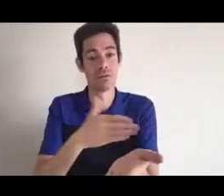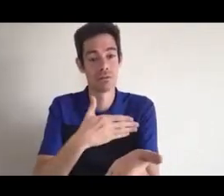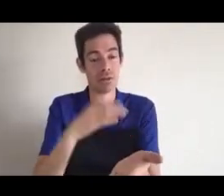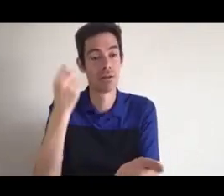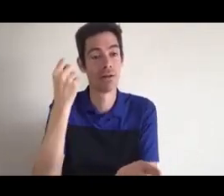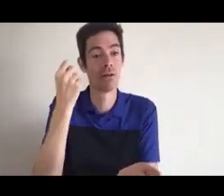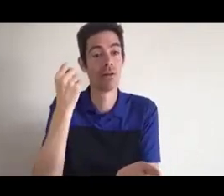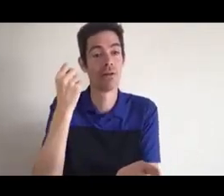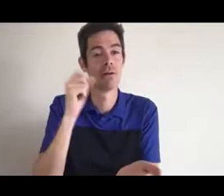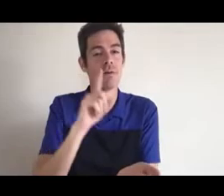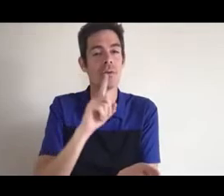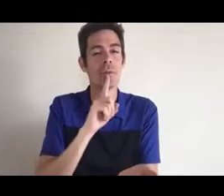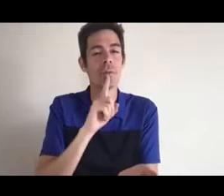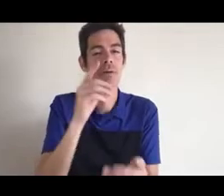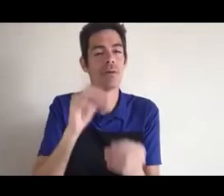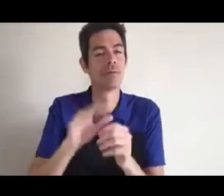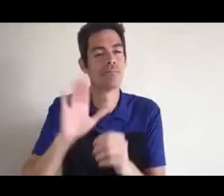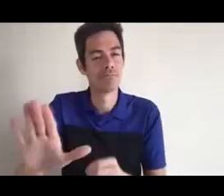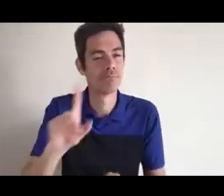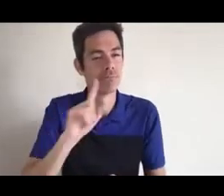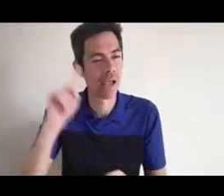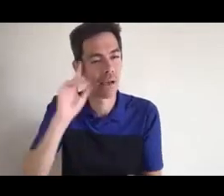and there was music,